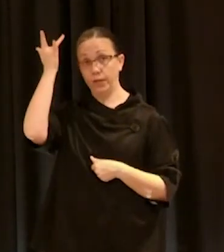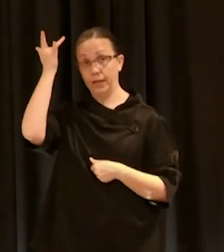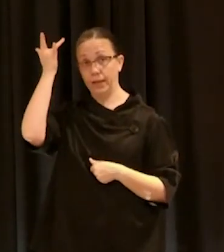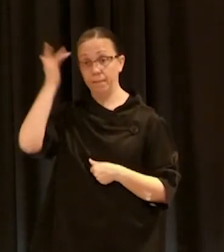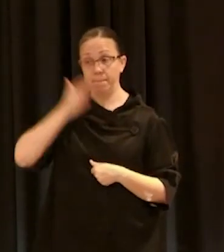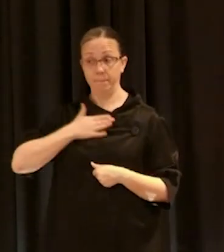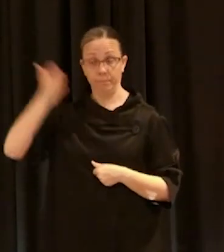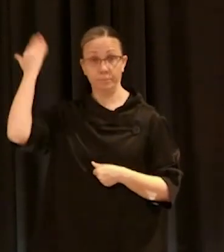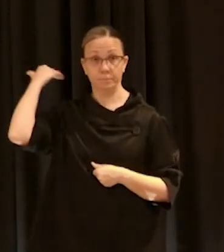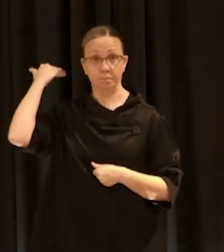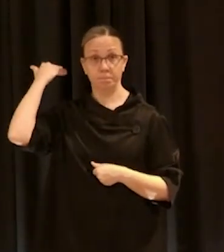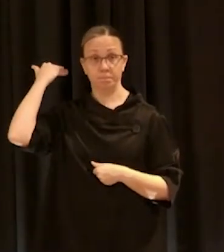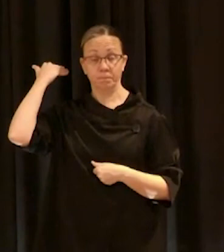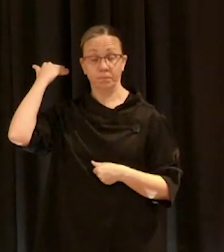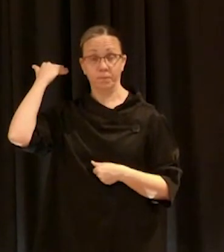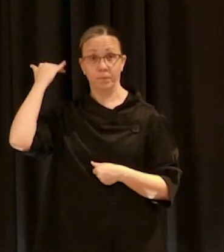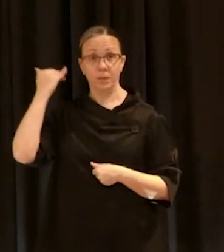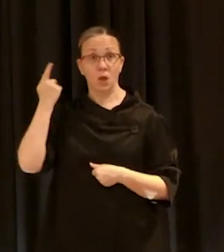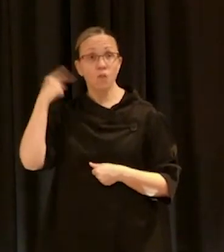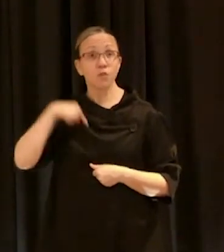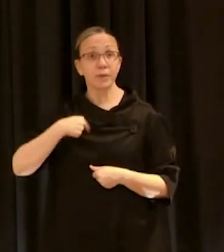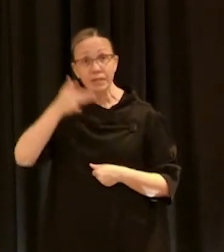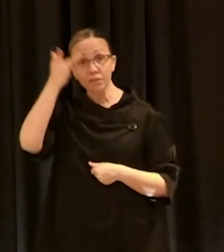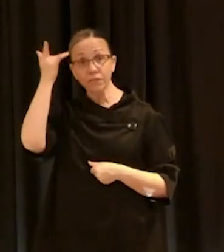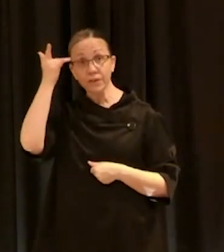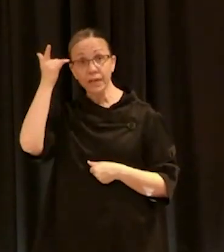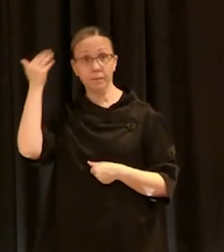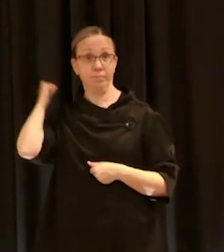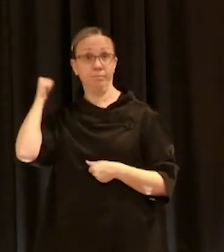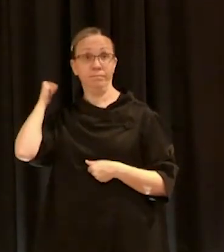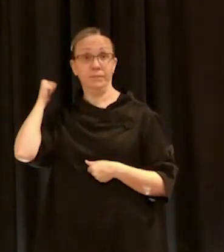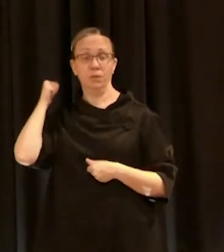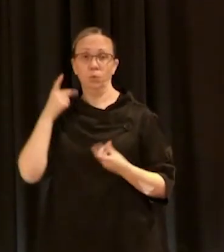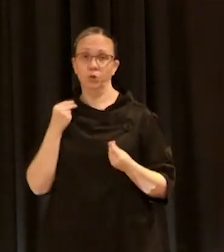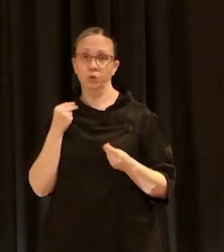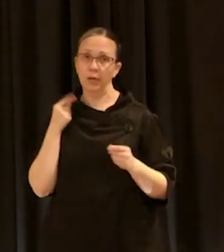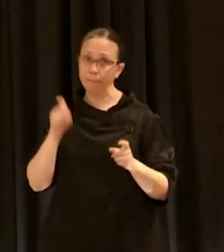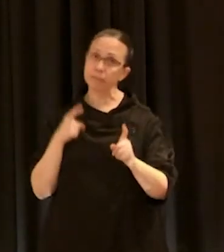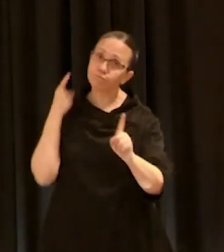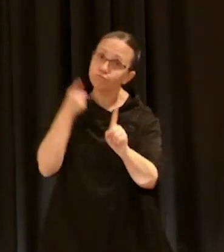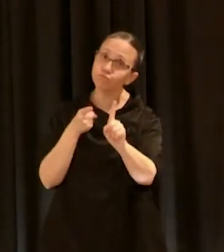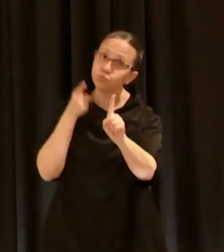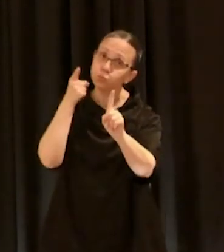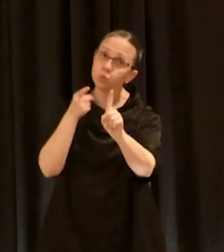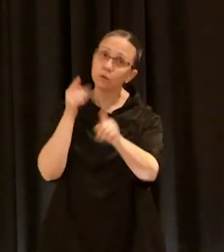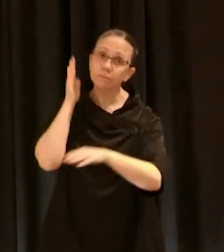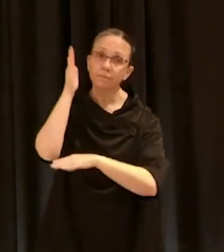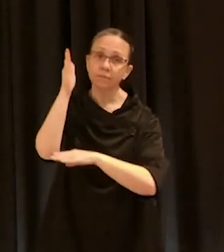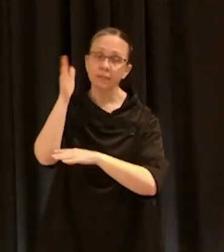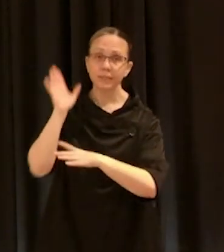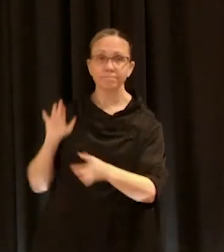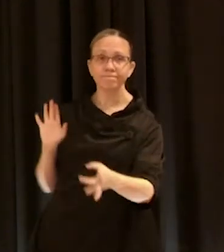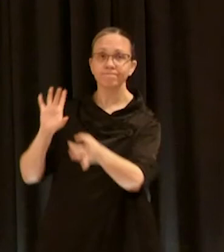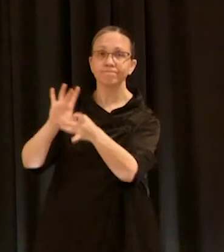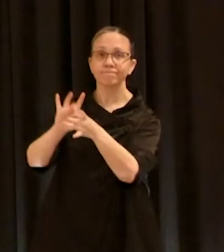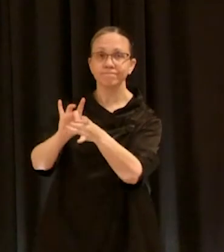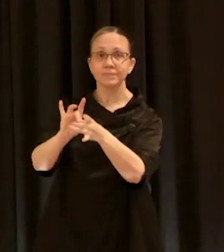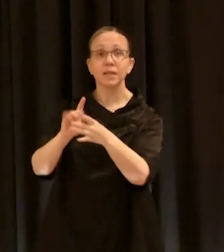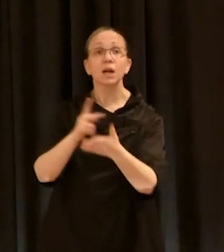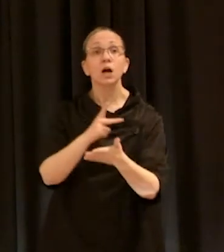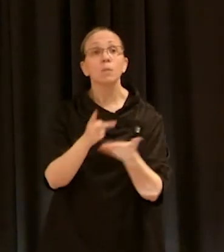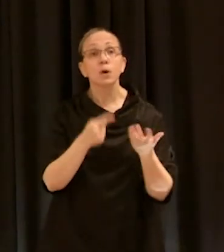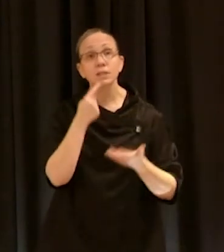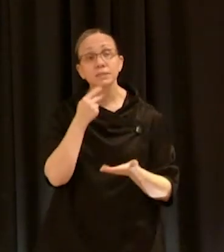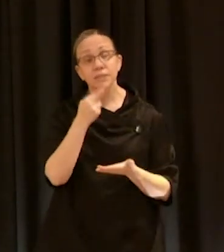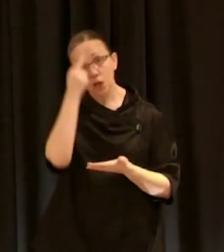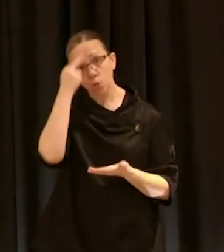what's behind. And in order for me to forget what's behind, I've got to reach forward. They work together. Paul said it like this in